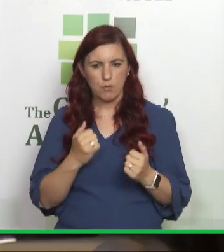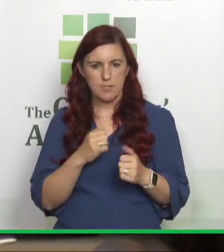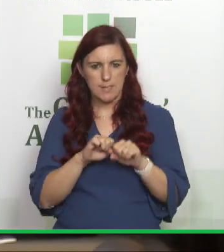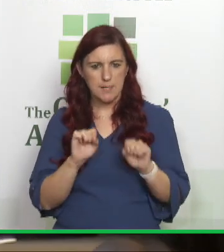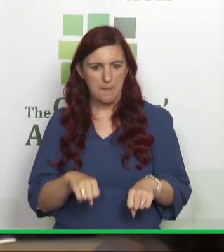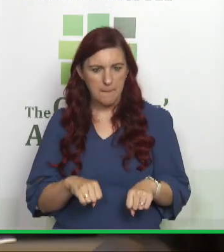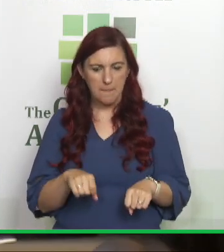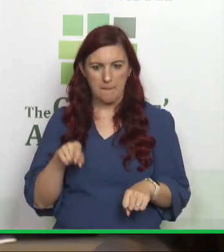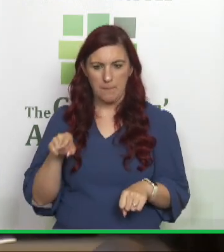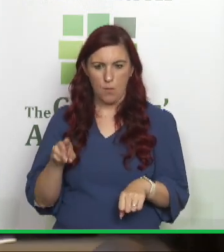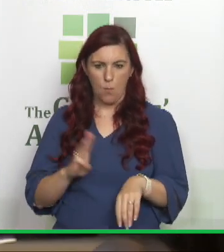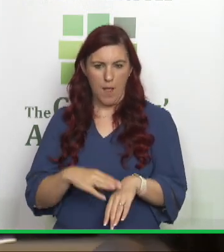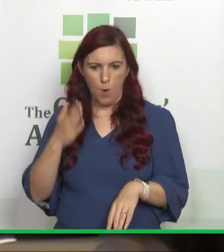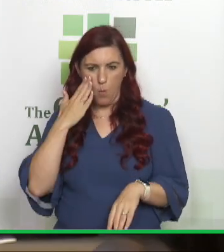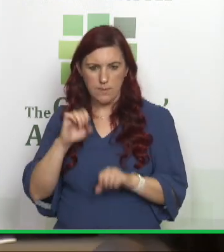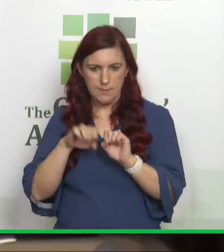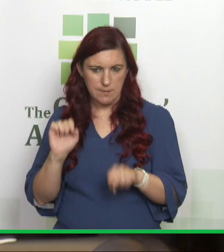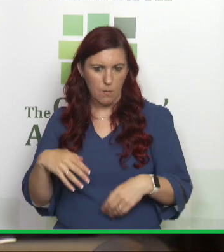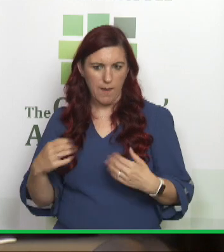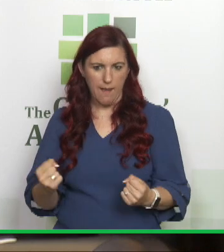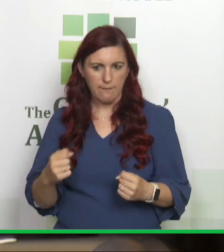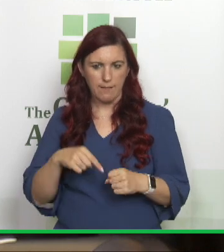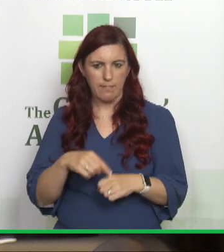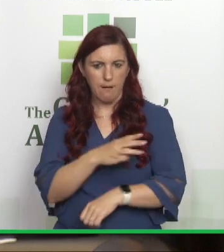it's a well-established system that we have in our organisation.